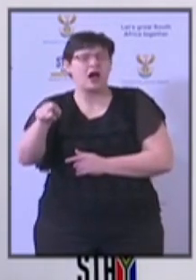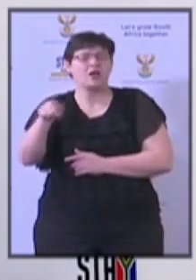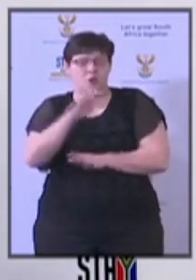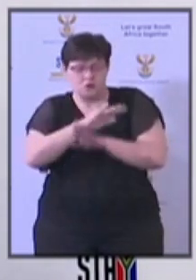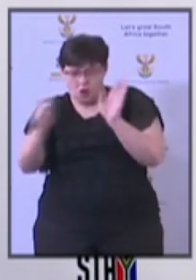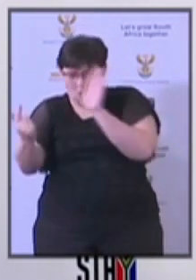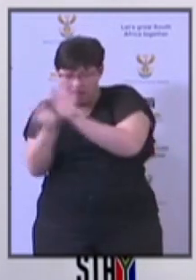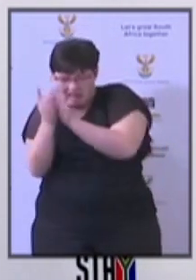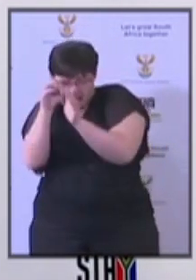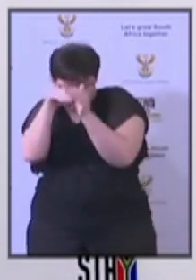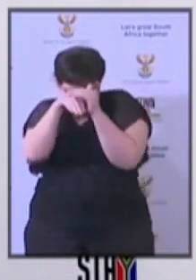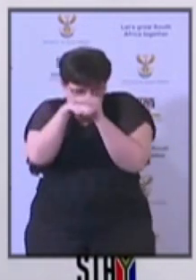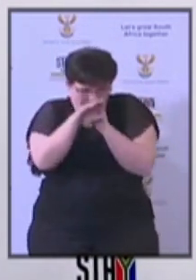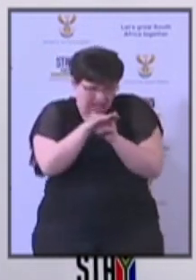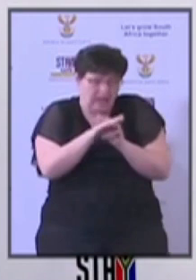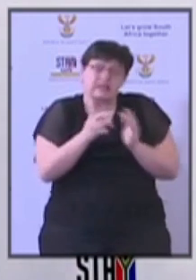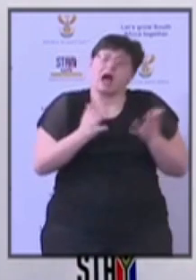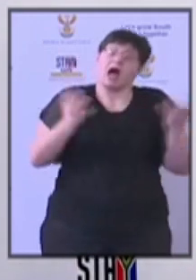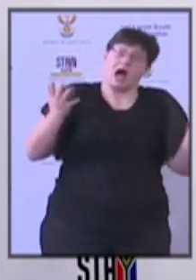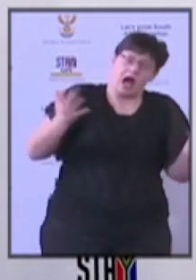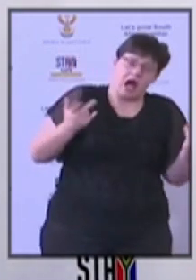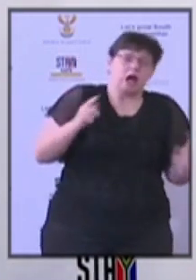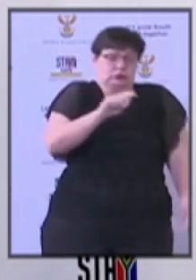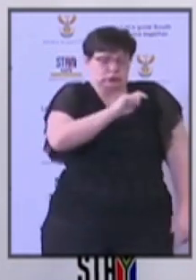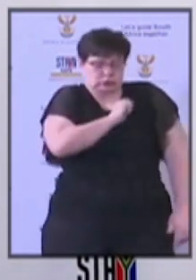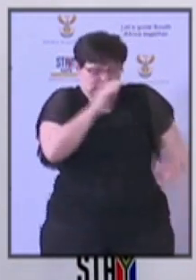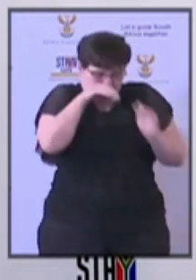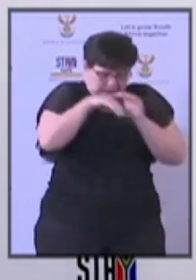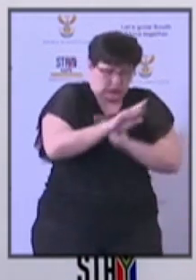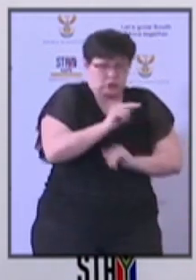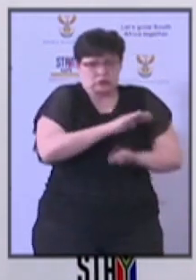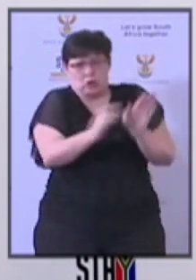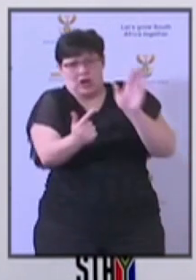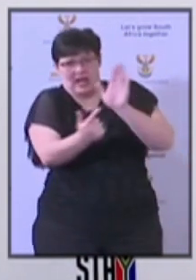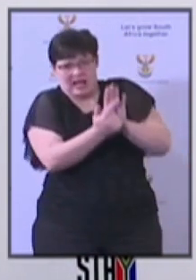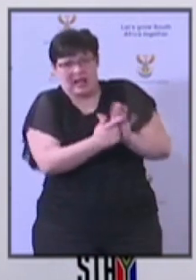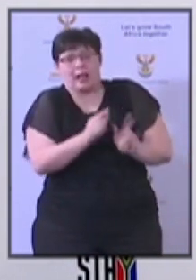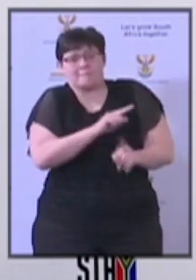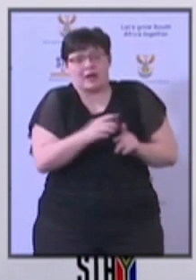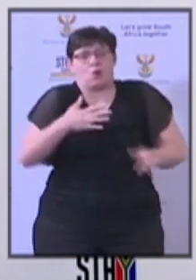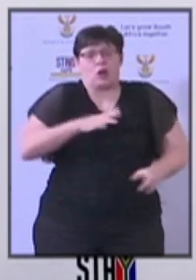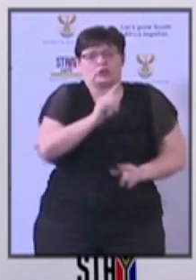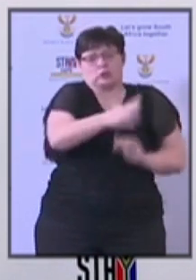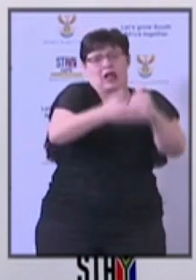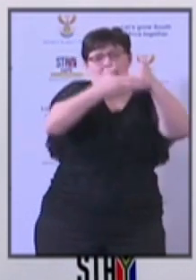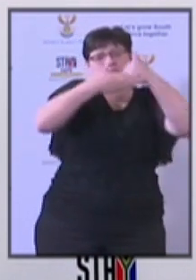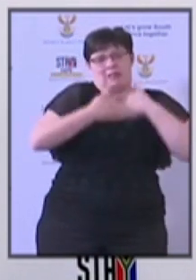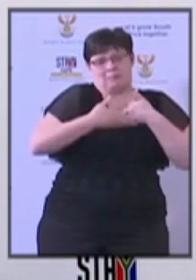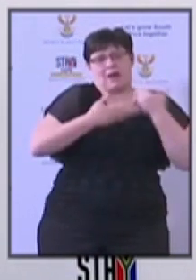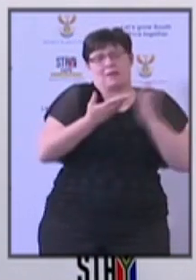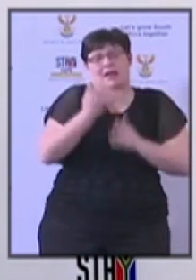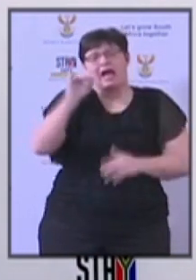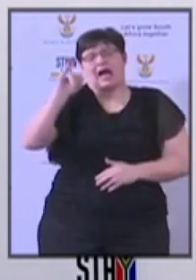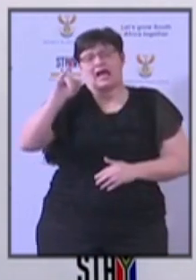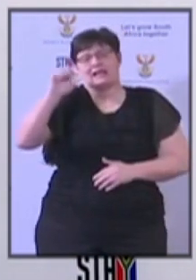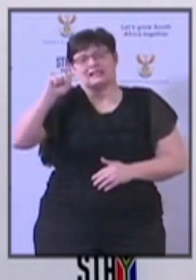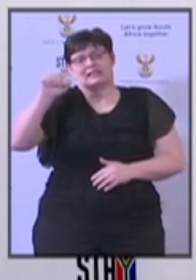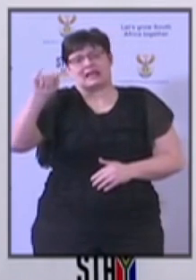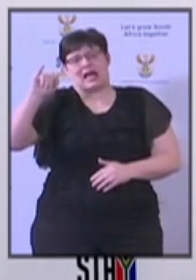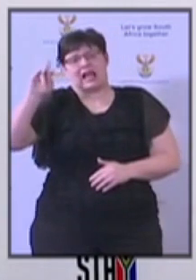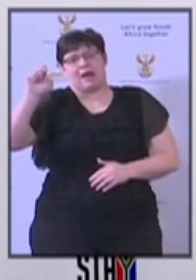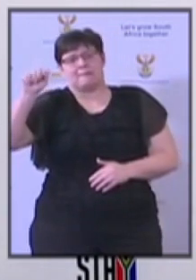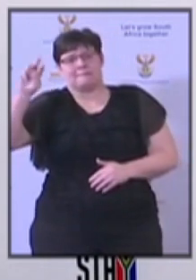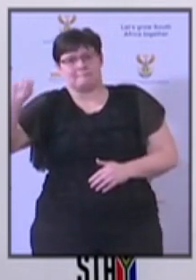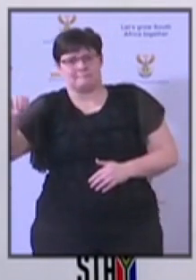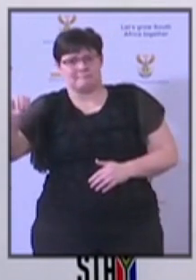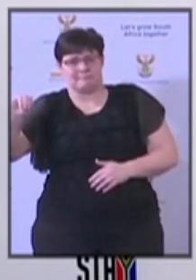illegally, but they come in and say, look, I'm coming to apply for refugee status and I'm an asylum seeker. Those ones we